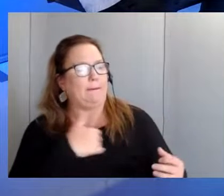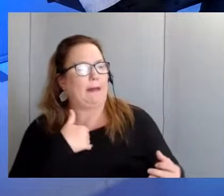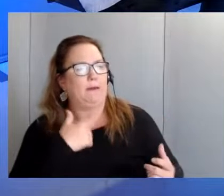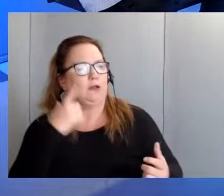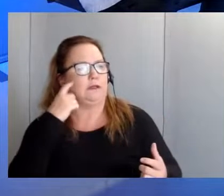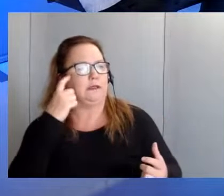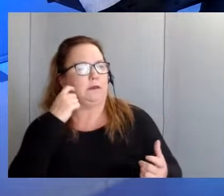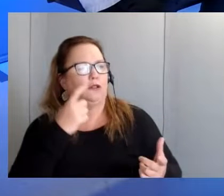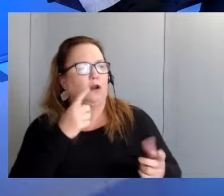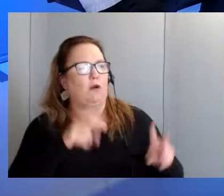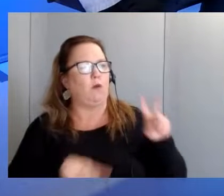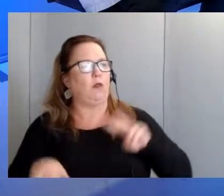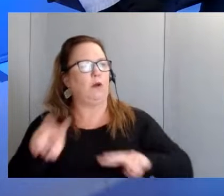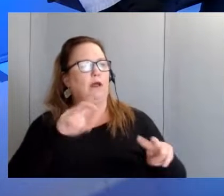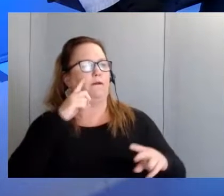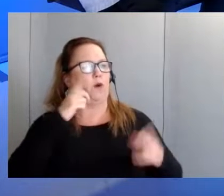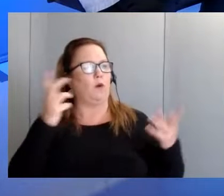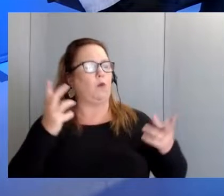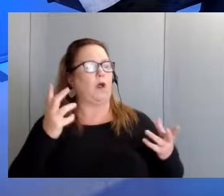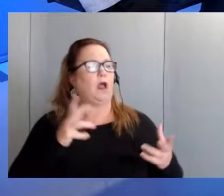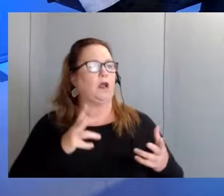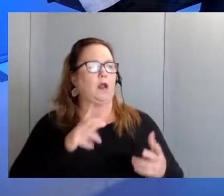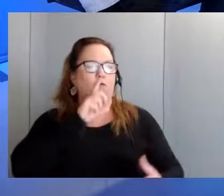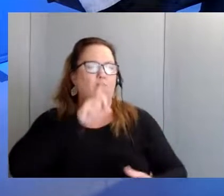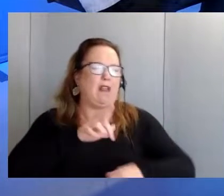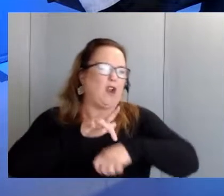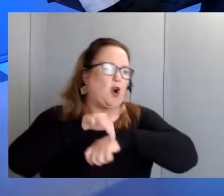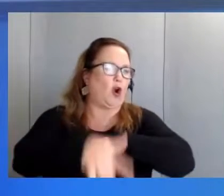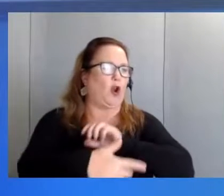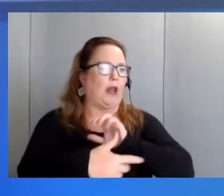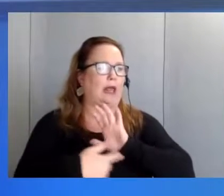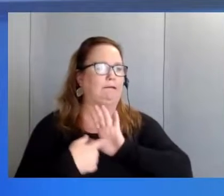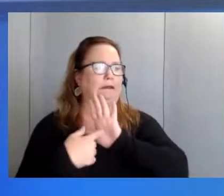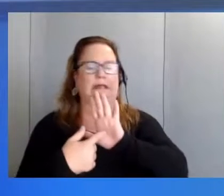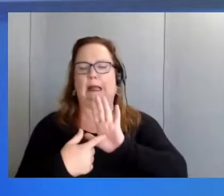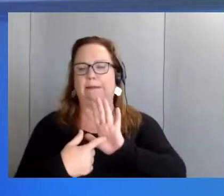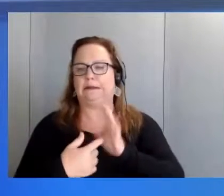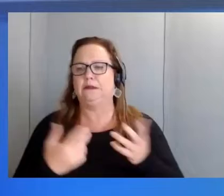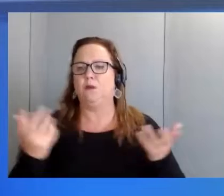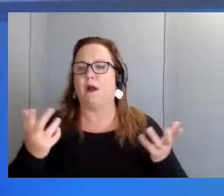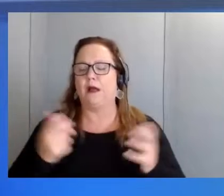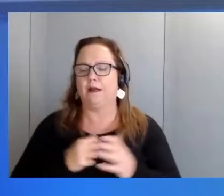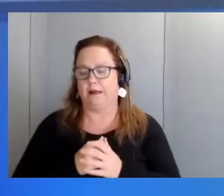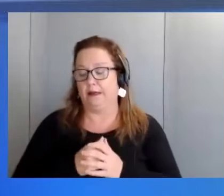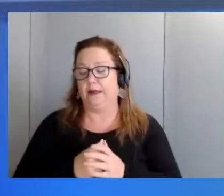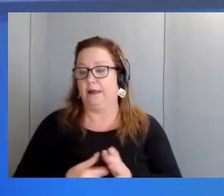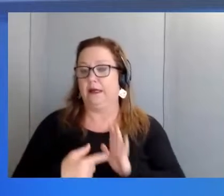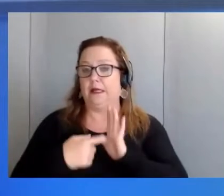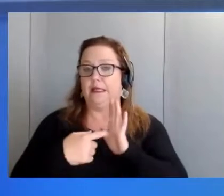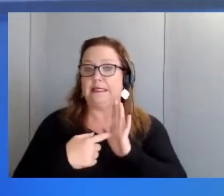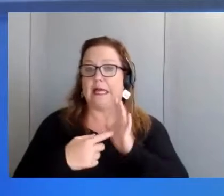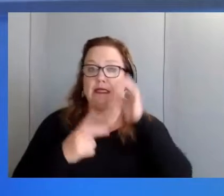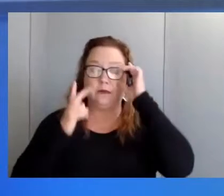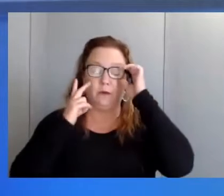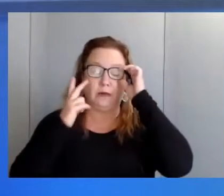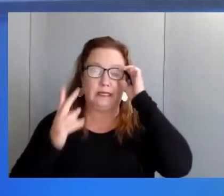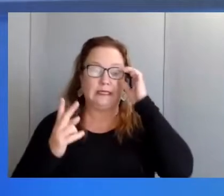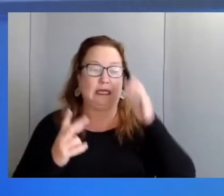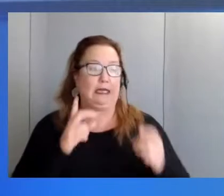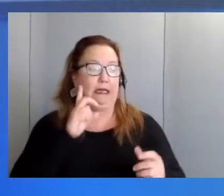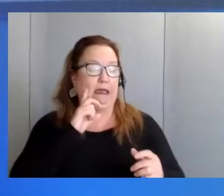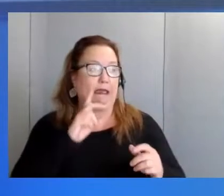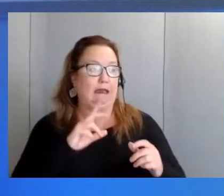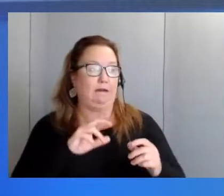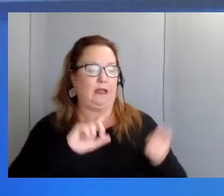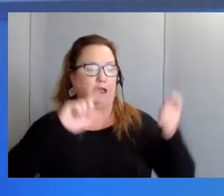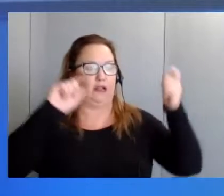we be looking for? Some of those real early signs. Yeah, the types of signs that we find concerning are if there's a clear change